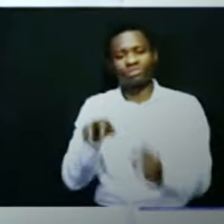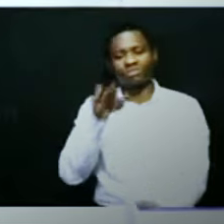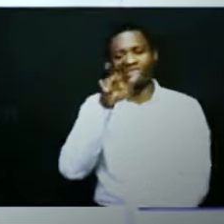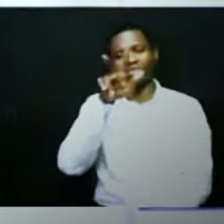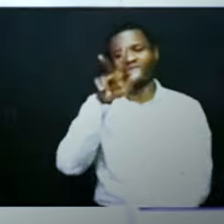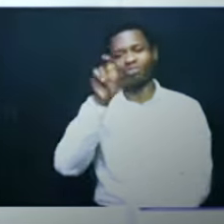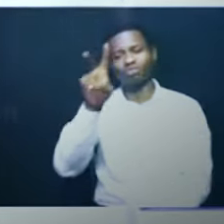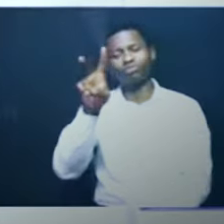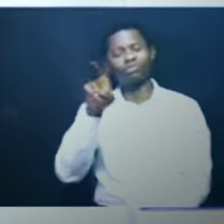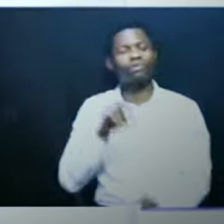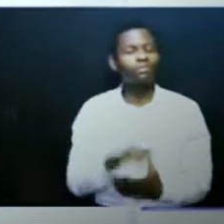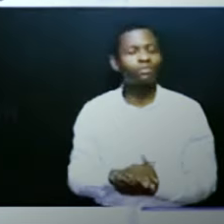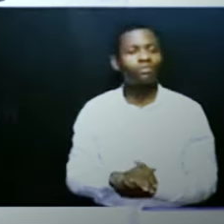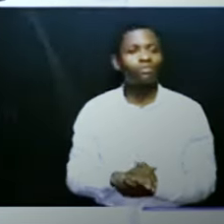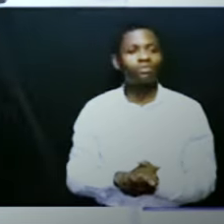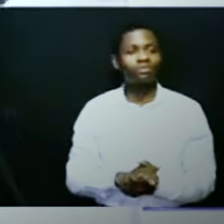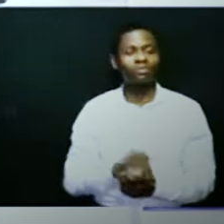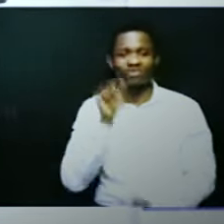32.